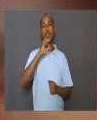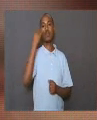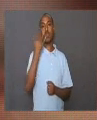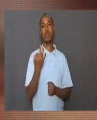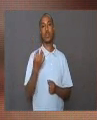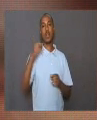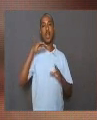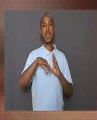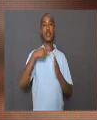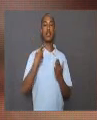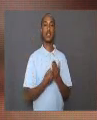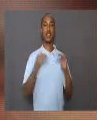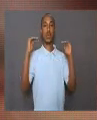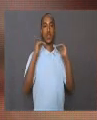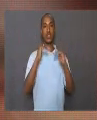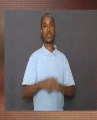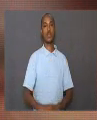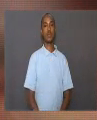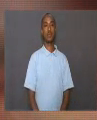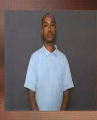in this chemical equation.